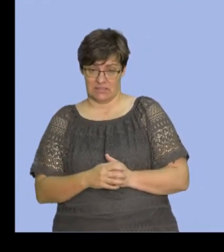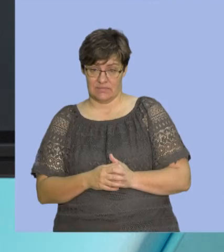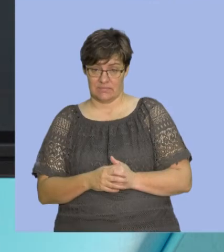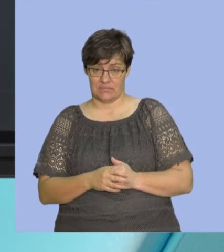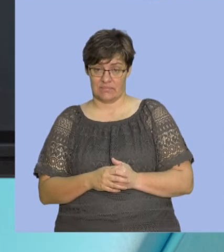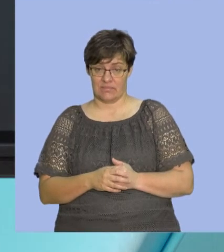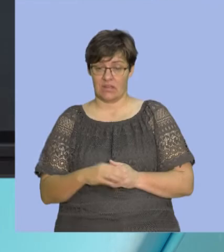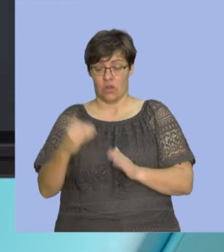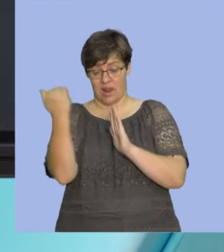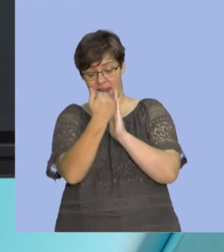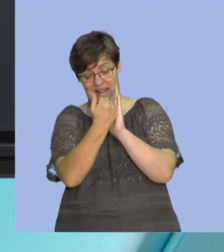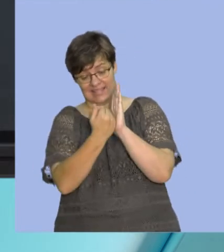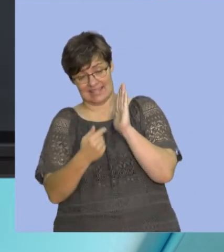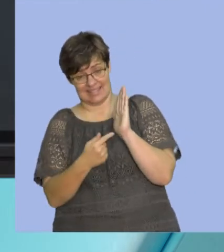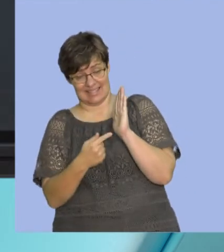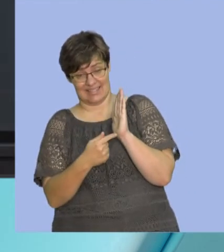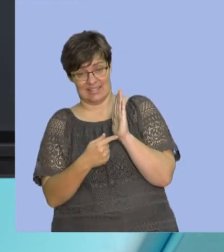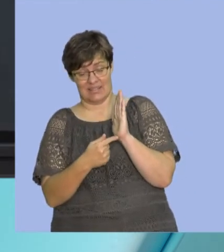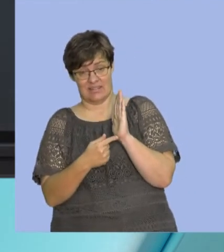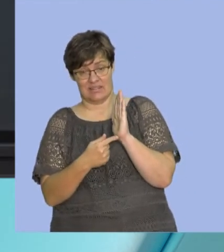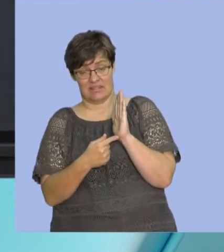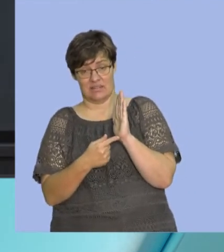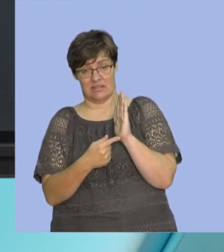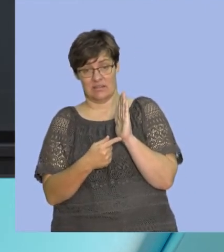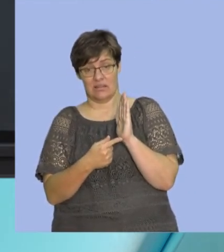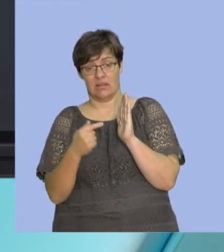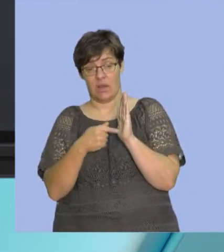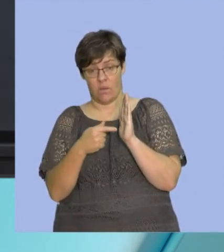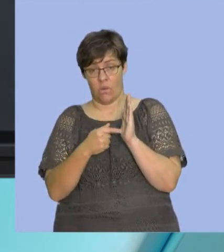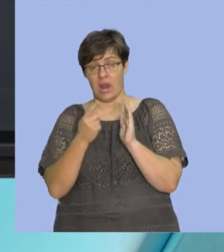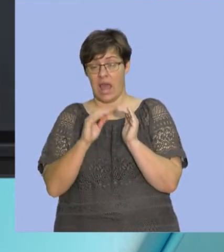your creditors list, one account must